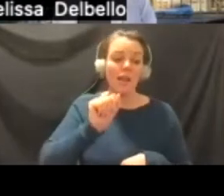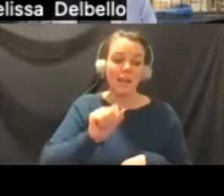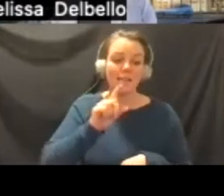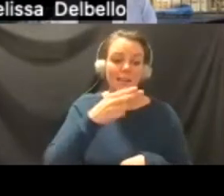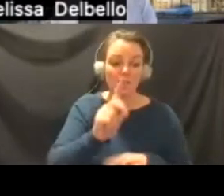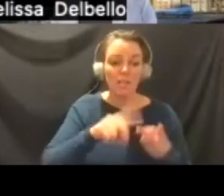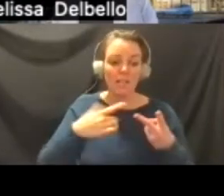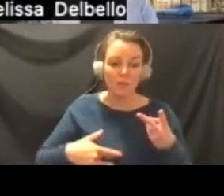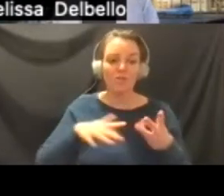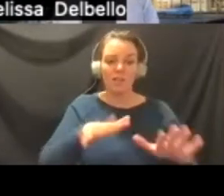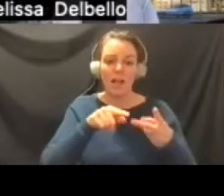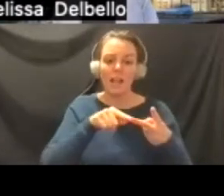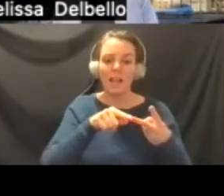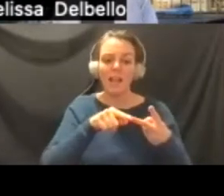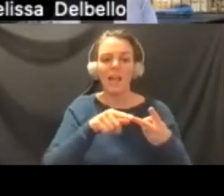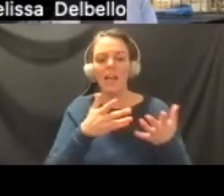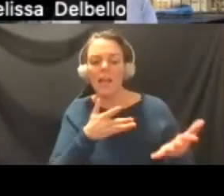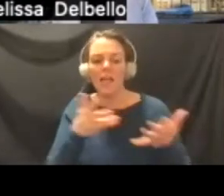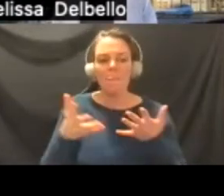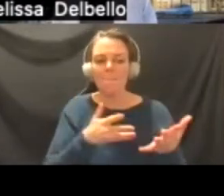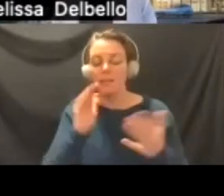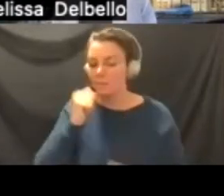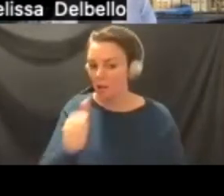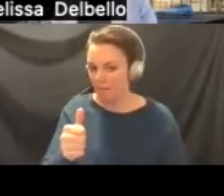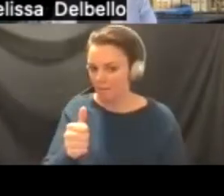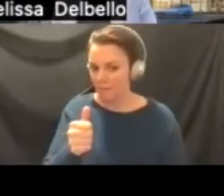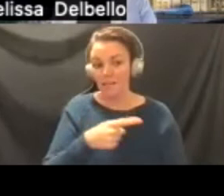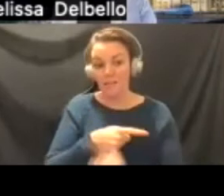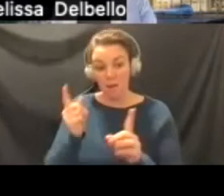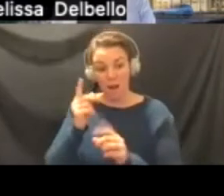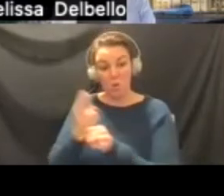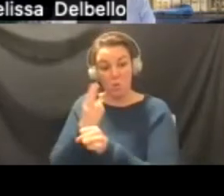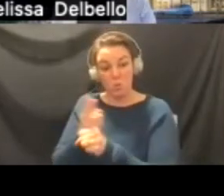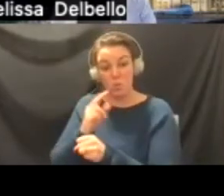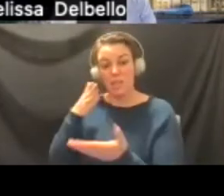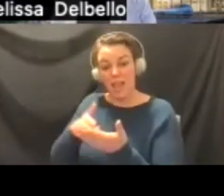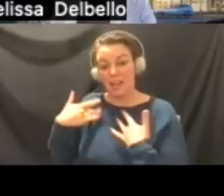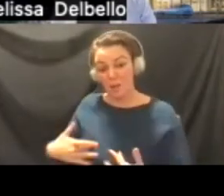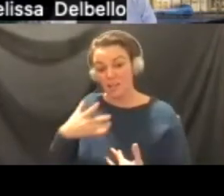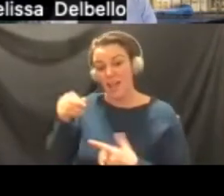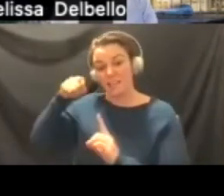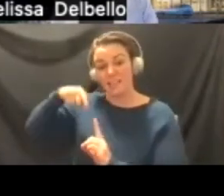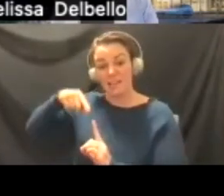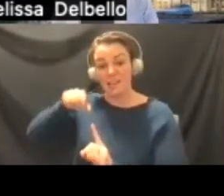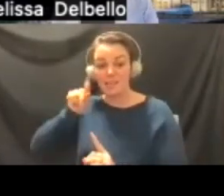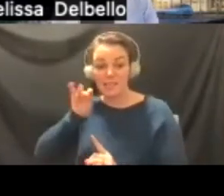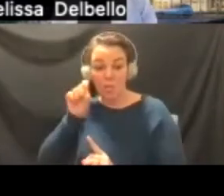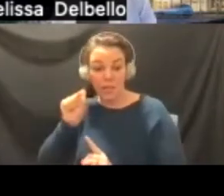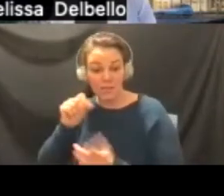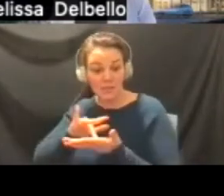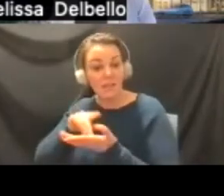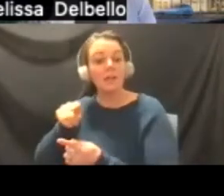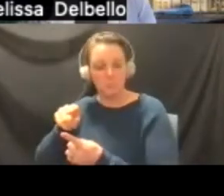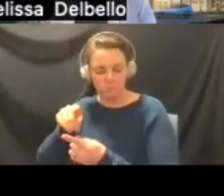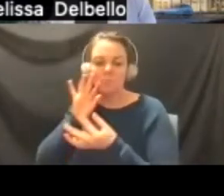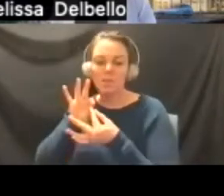anxiety? It seems not to be the case, but exposure to antidepressants and stimulants is associated with risk